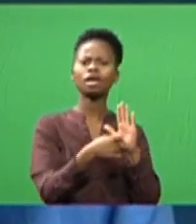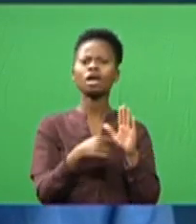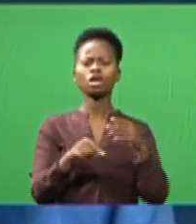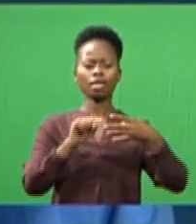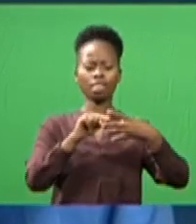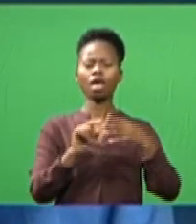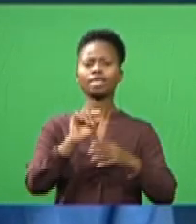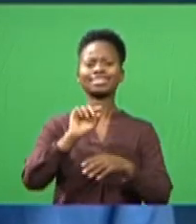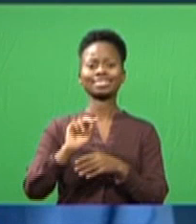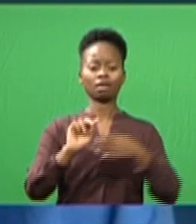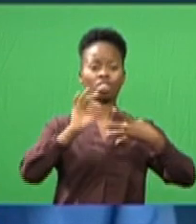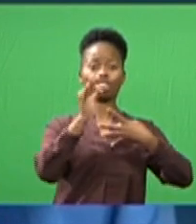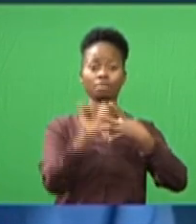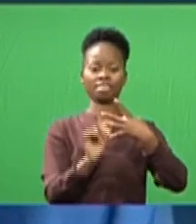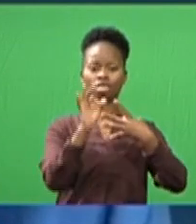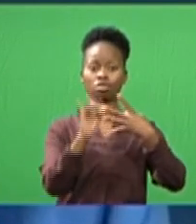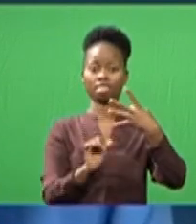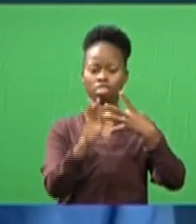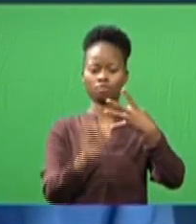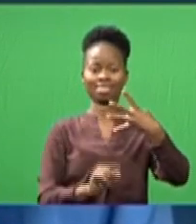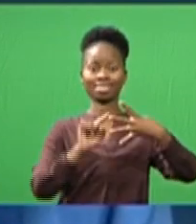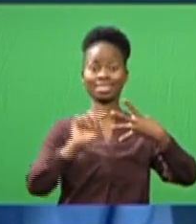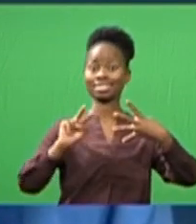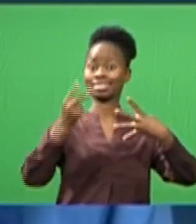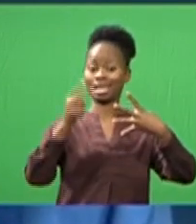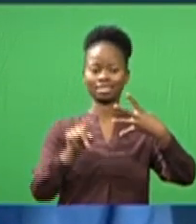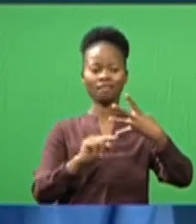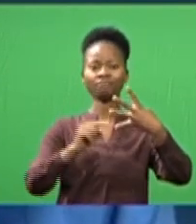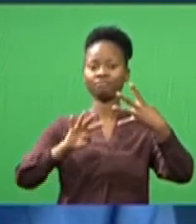each of the second and fourth quarters of 2021.